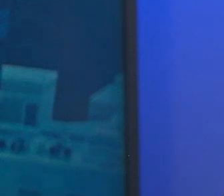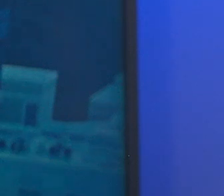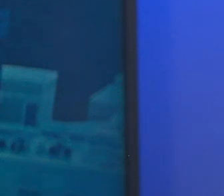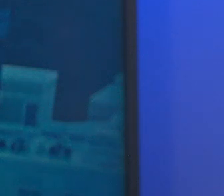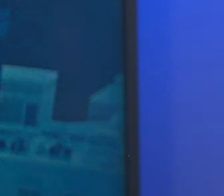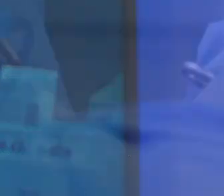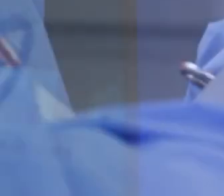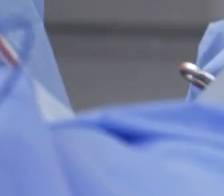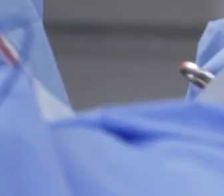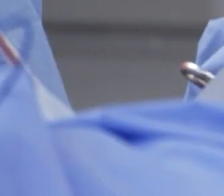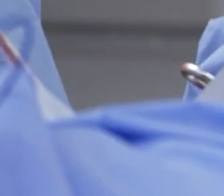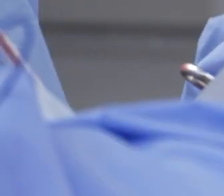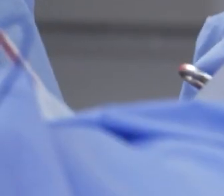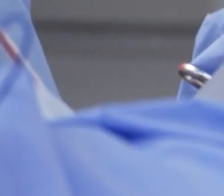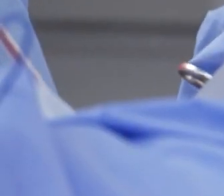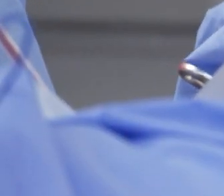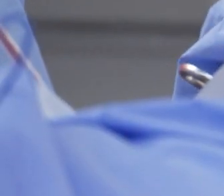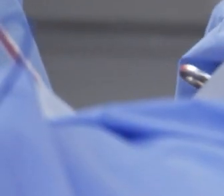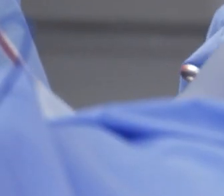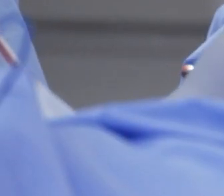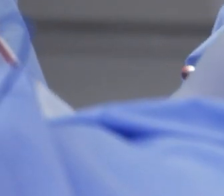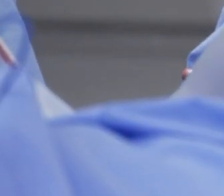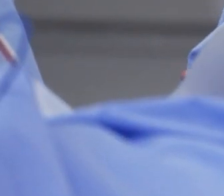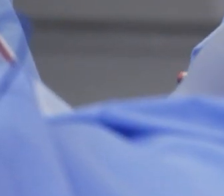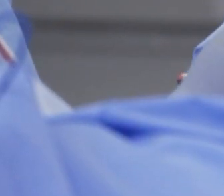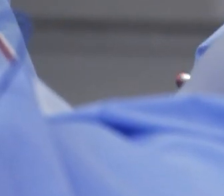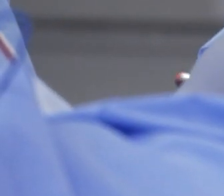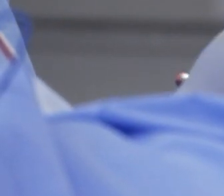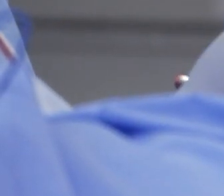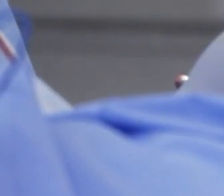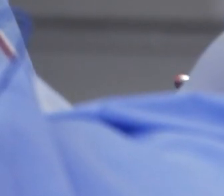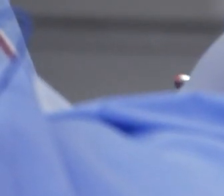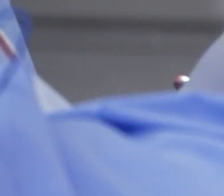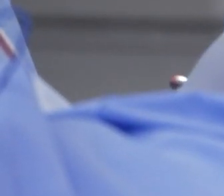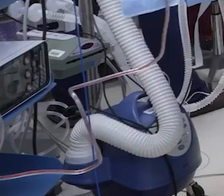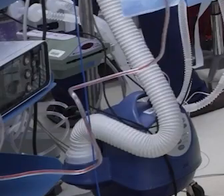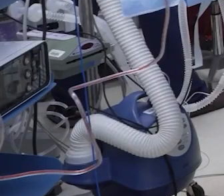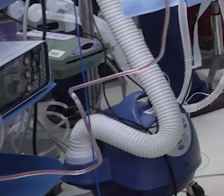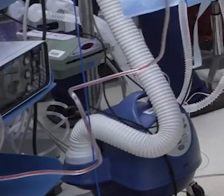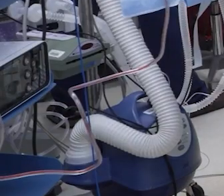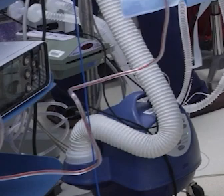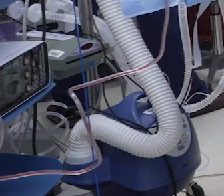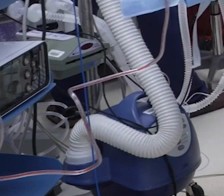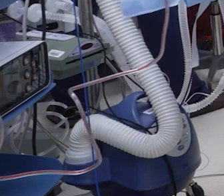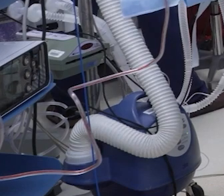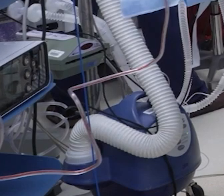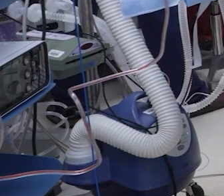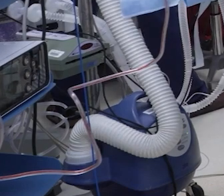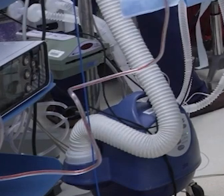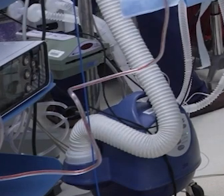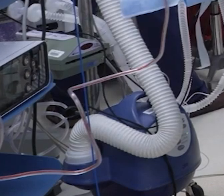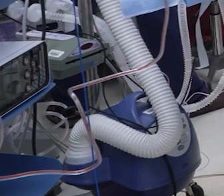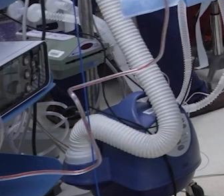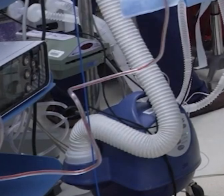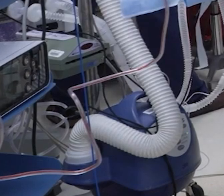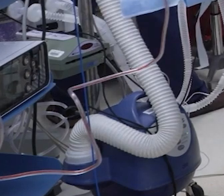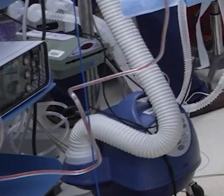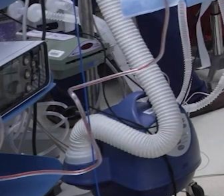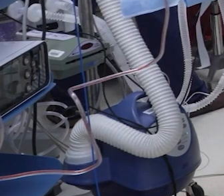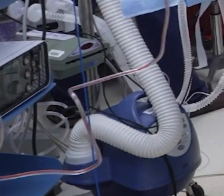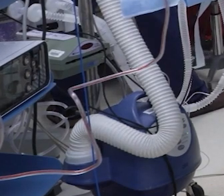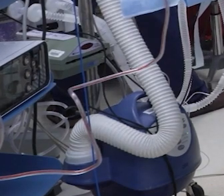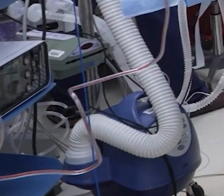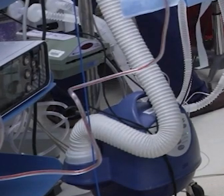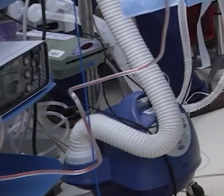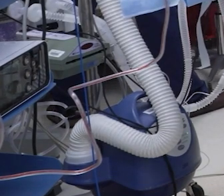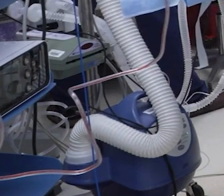hope. Targeted muscle reinnervation, or TMR, helps rearrange the nerves, giving people who lose a limb some